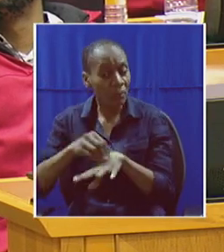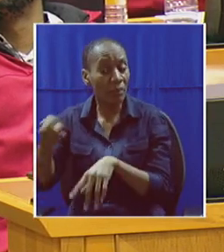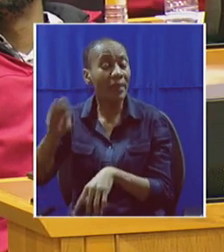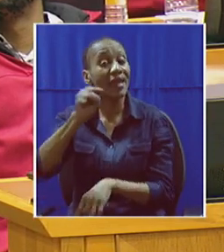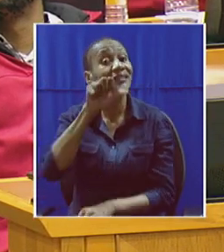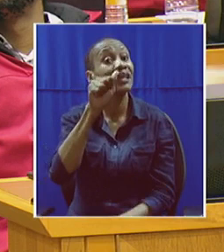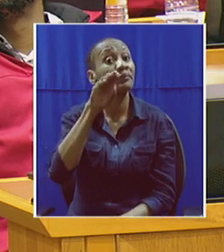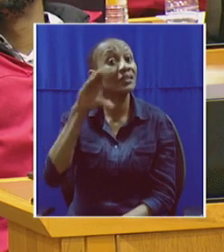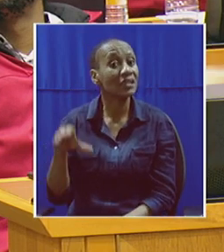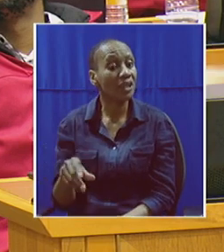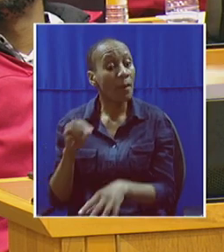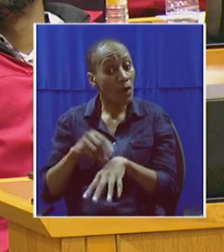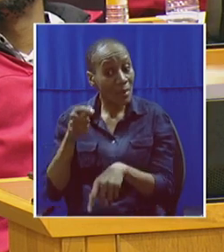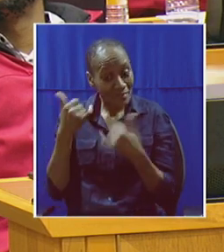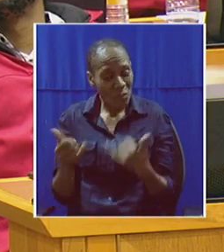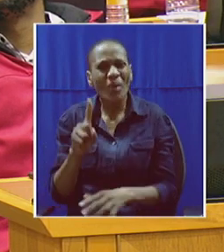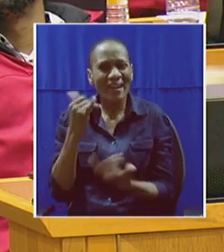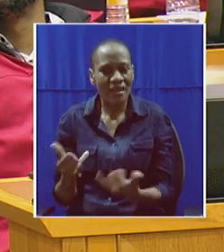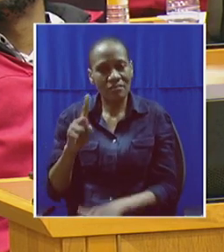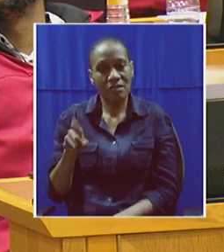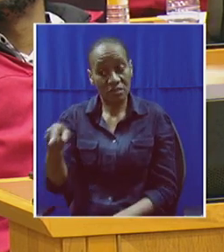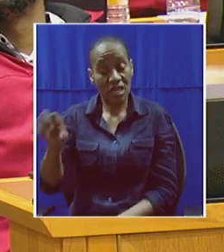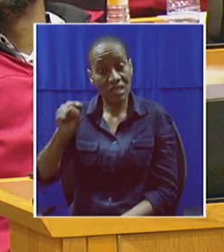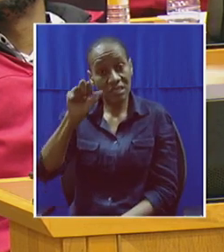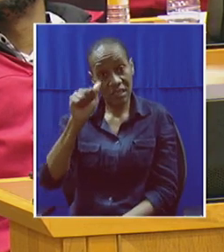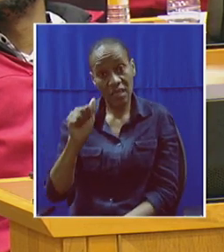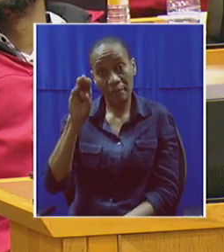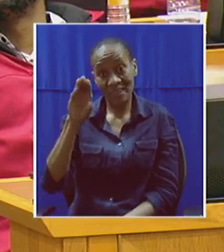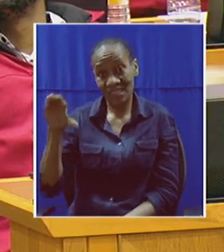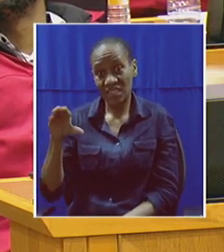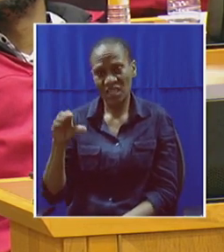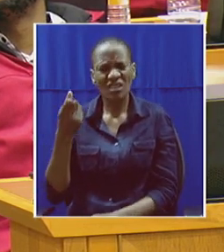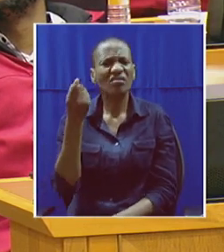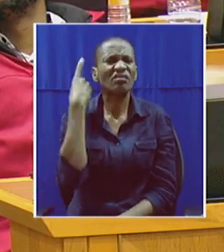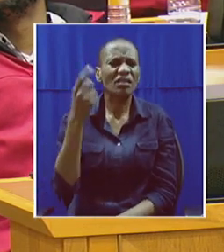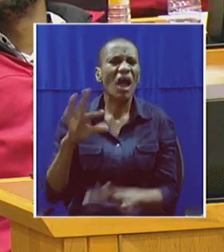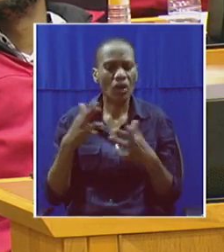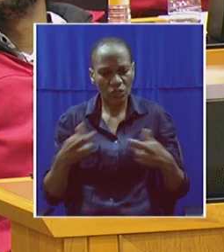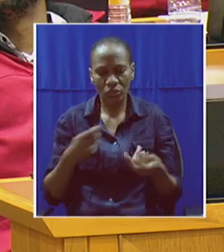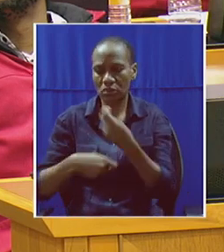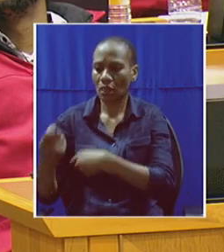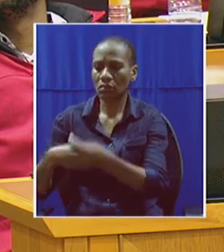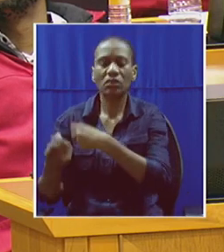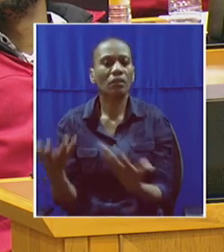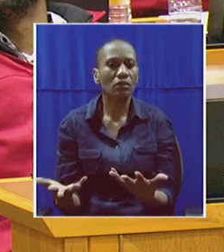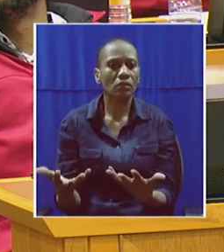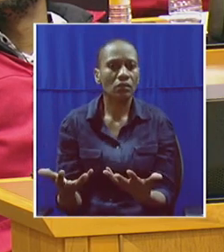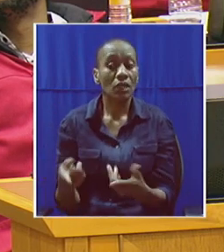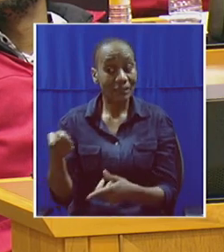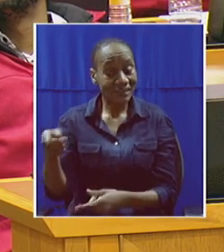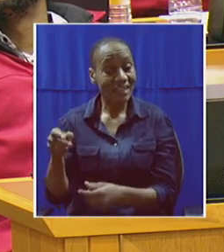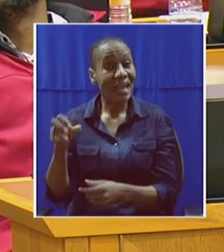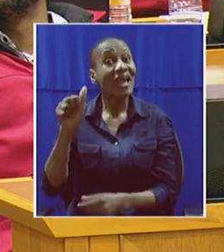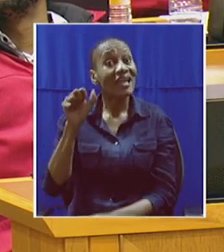sabc has not been able to meet is the issue of selling off of assets assets which the sabc itself has